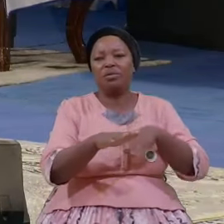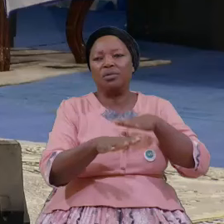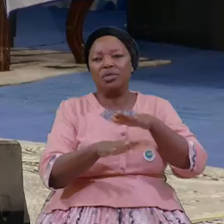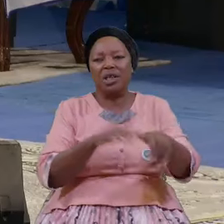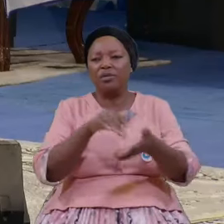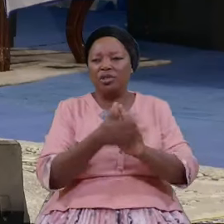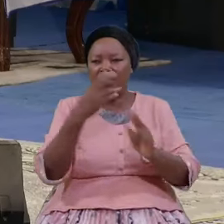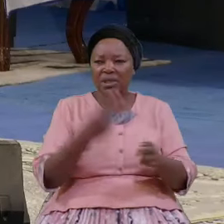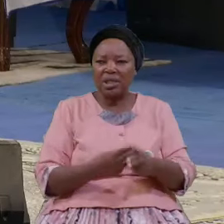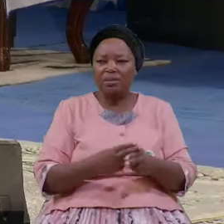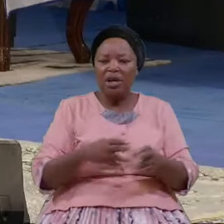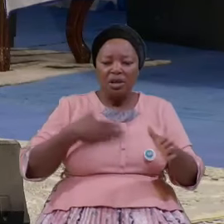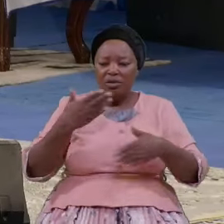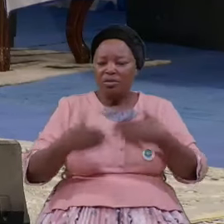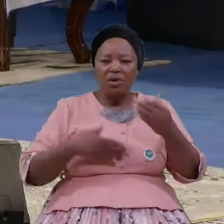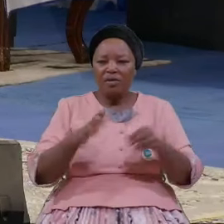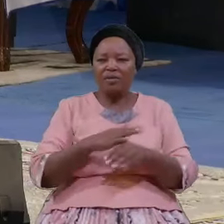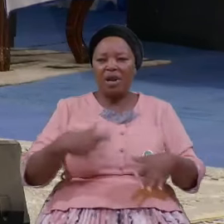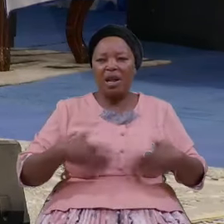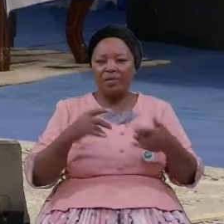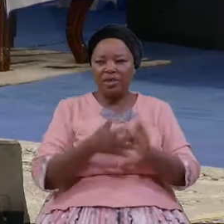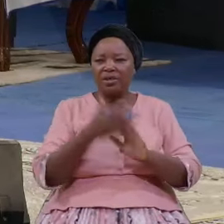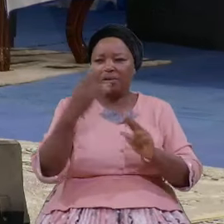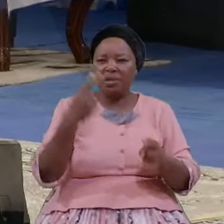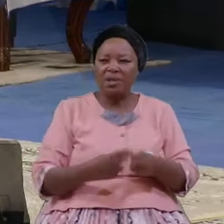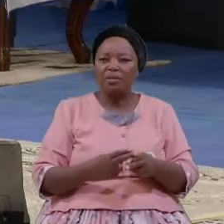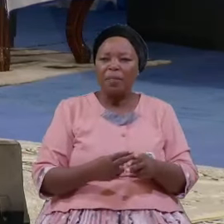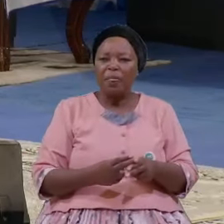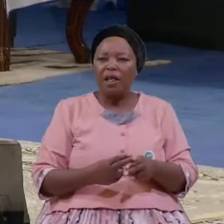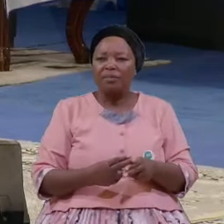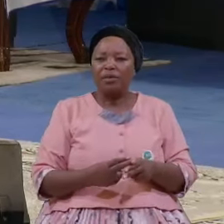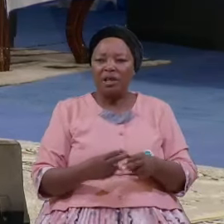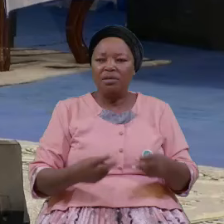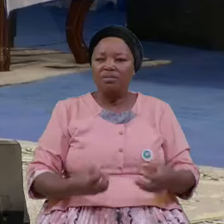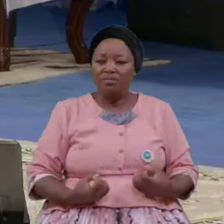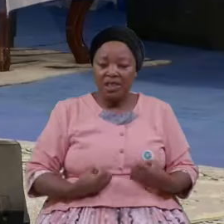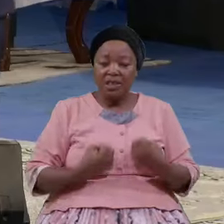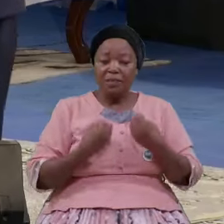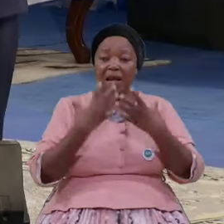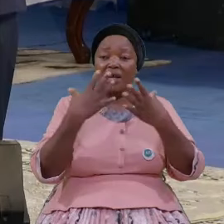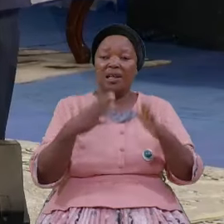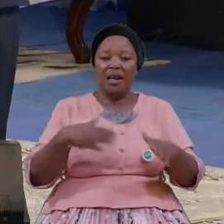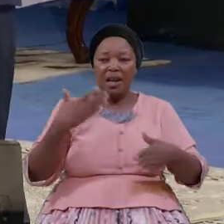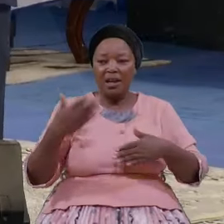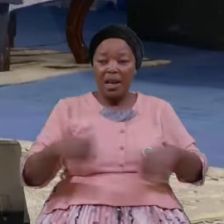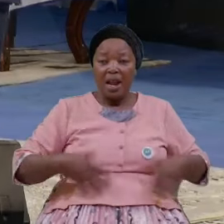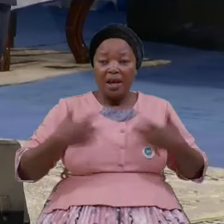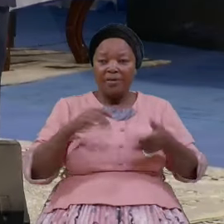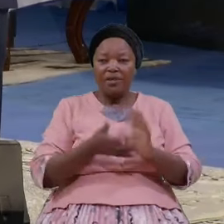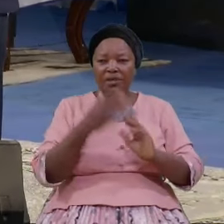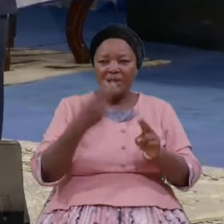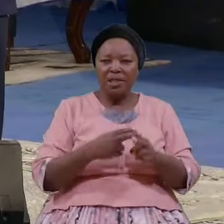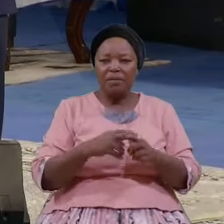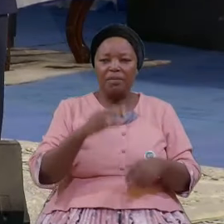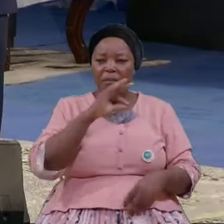Joyful life, happy life, excited life, profitable life, profitable life.